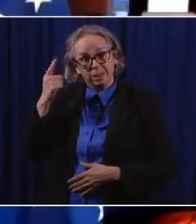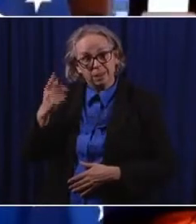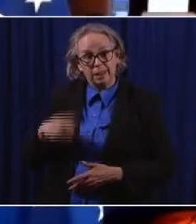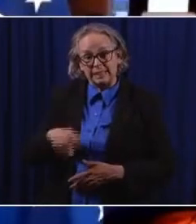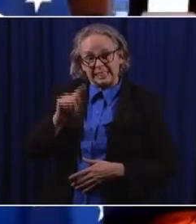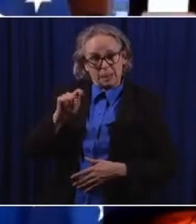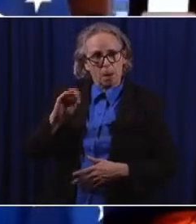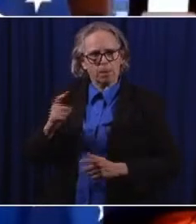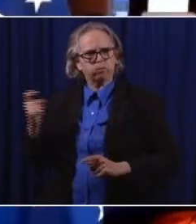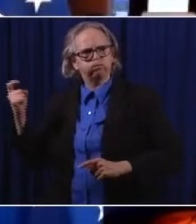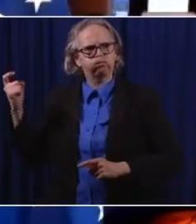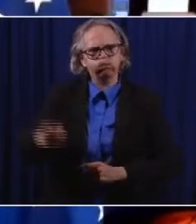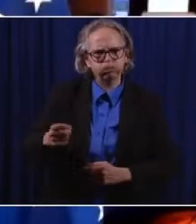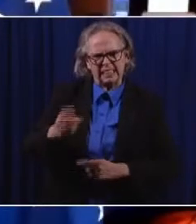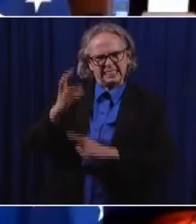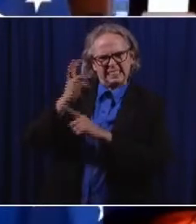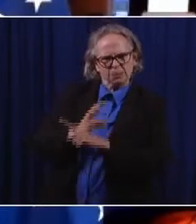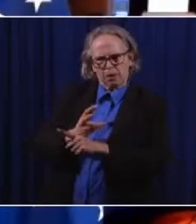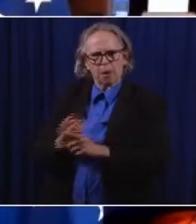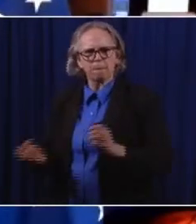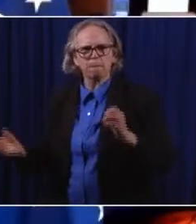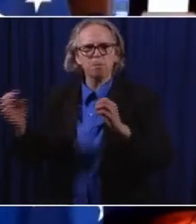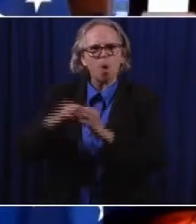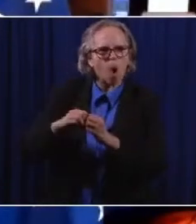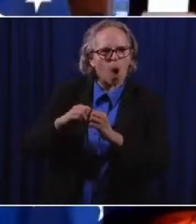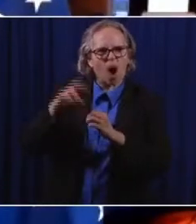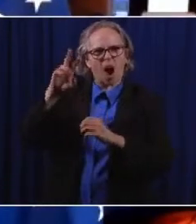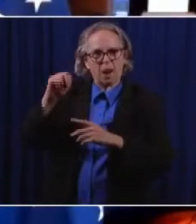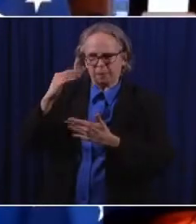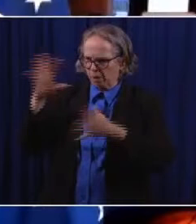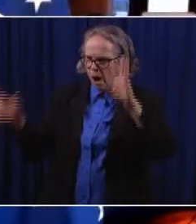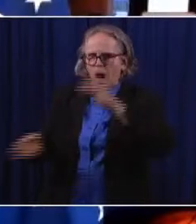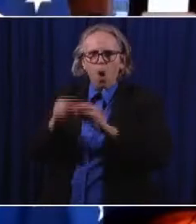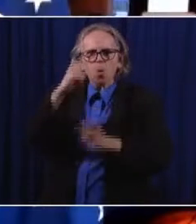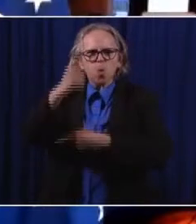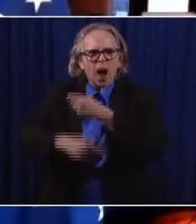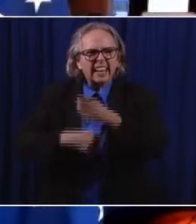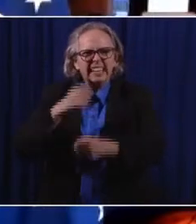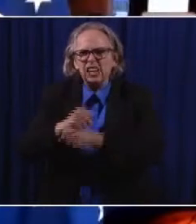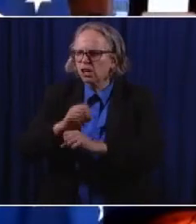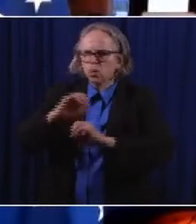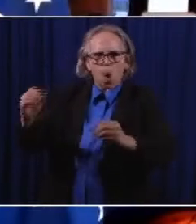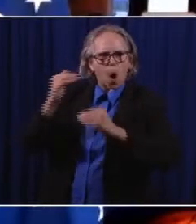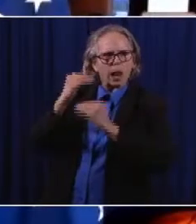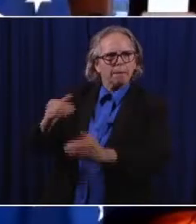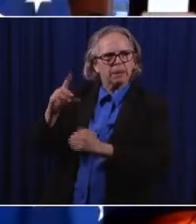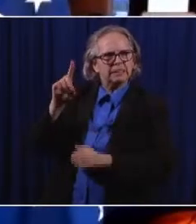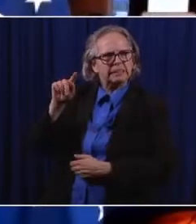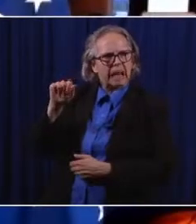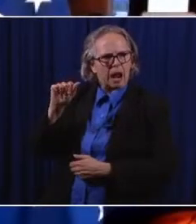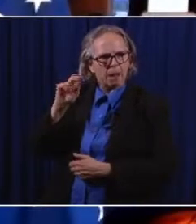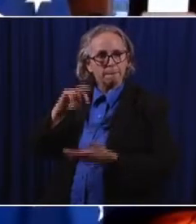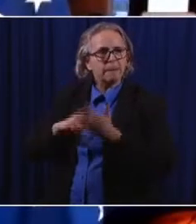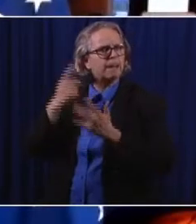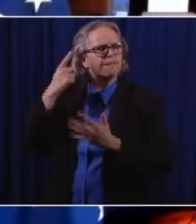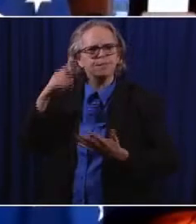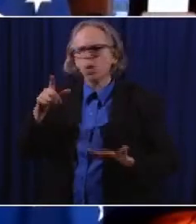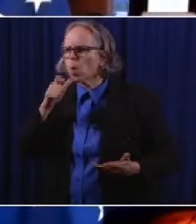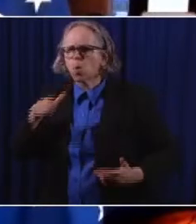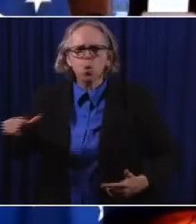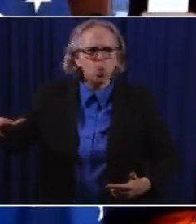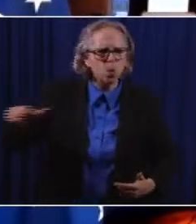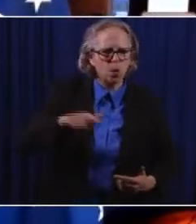available for a full year of unlimited data for use by library patrons, as well as helping